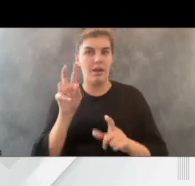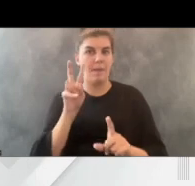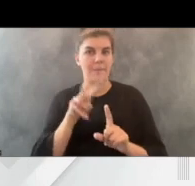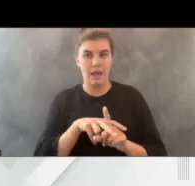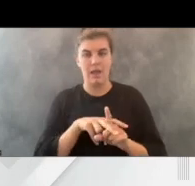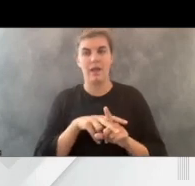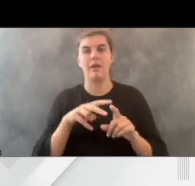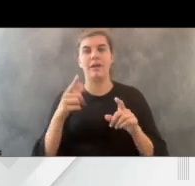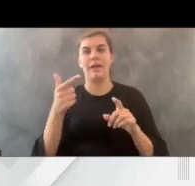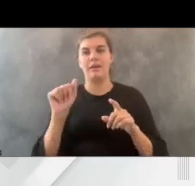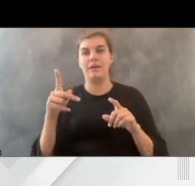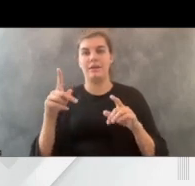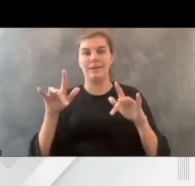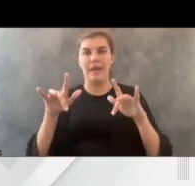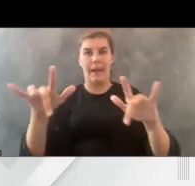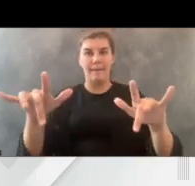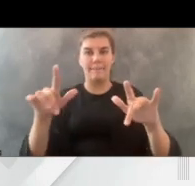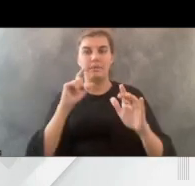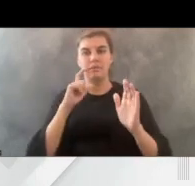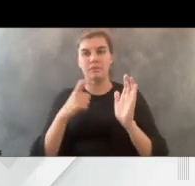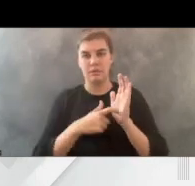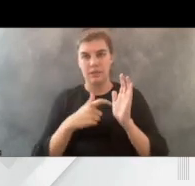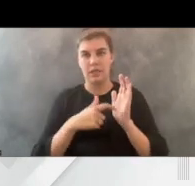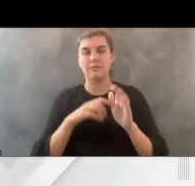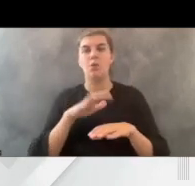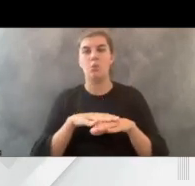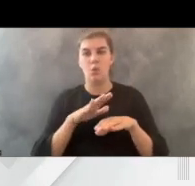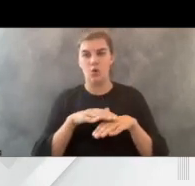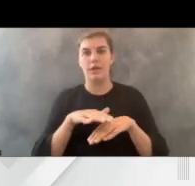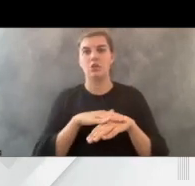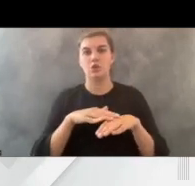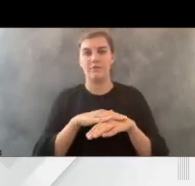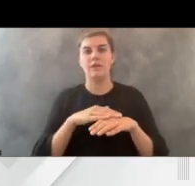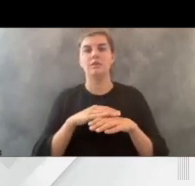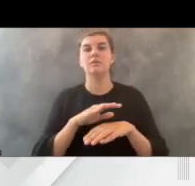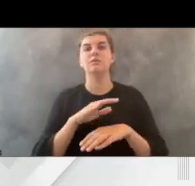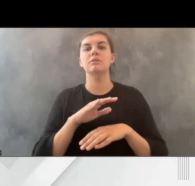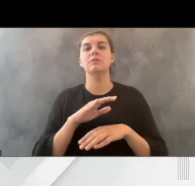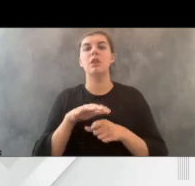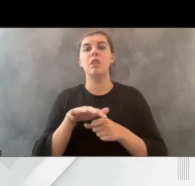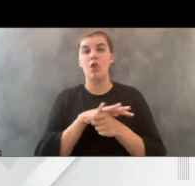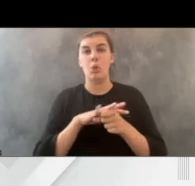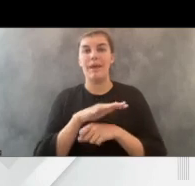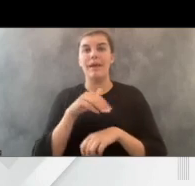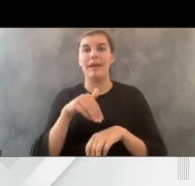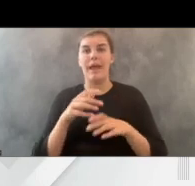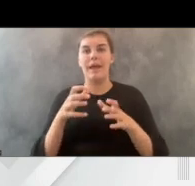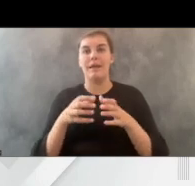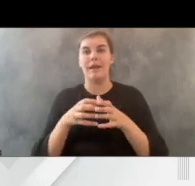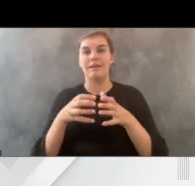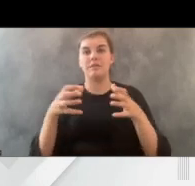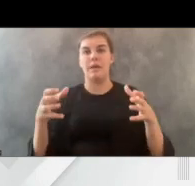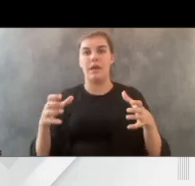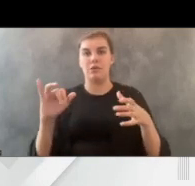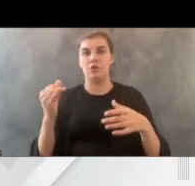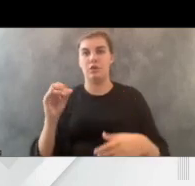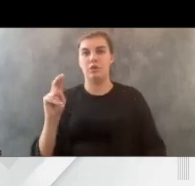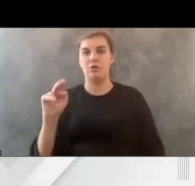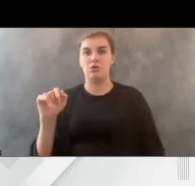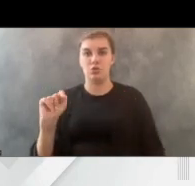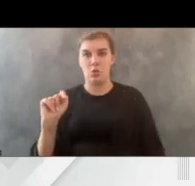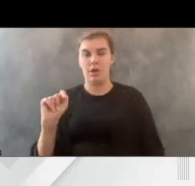Landings must be provided at the bottom of parallel curb ramps. Landings must be 48 inches wide